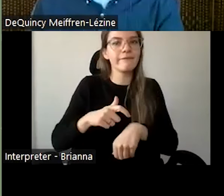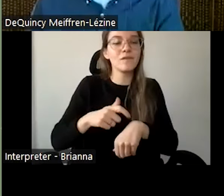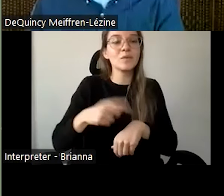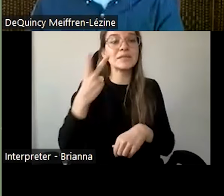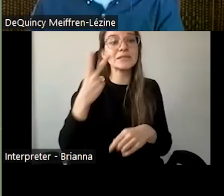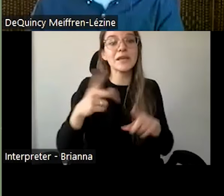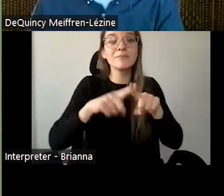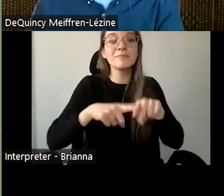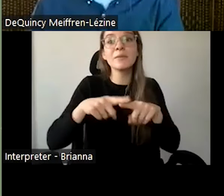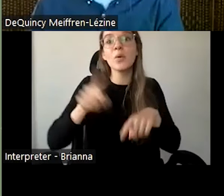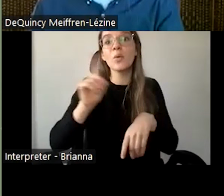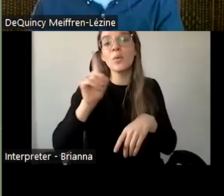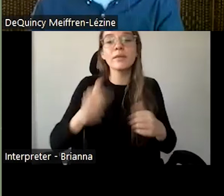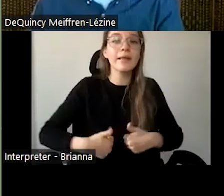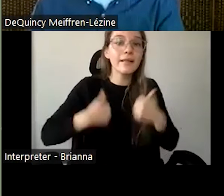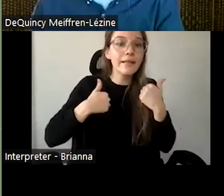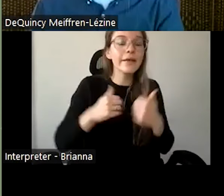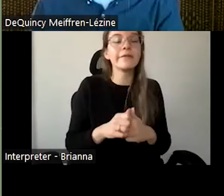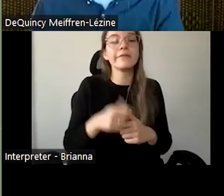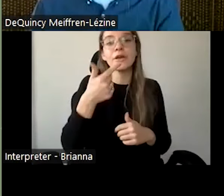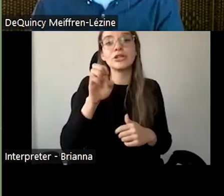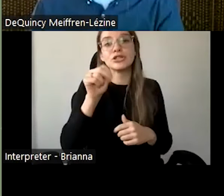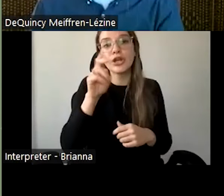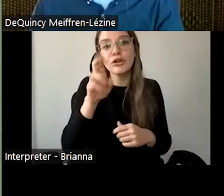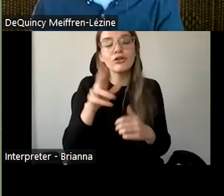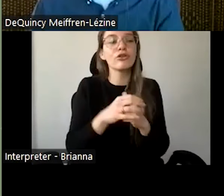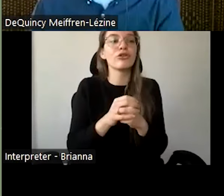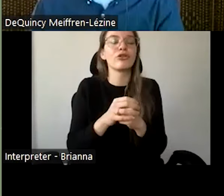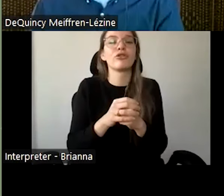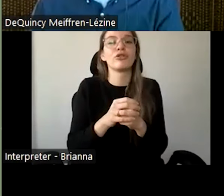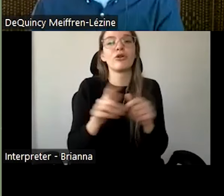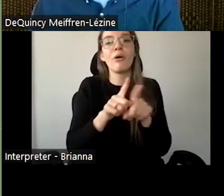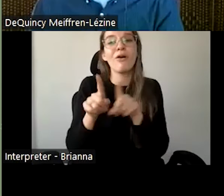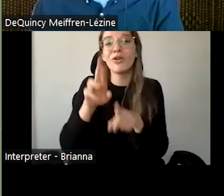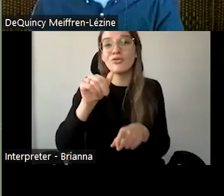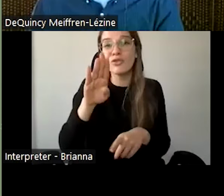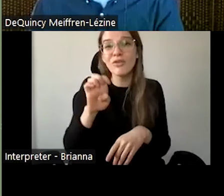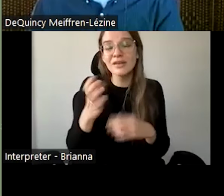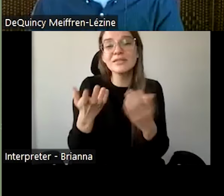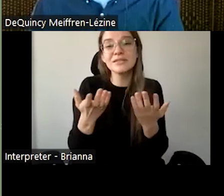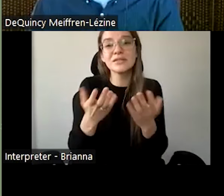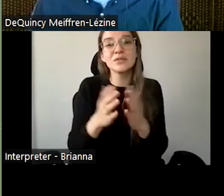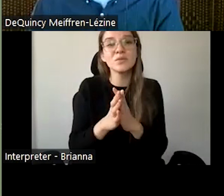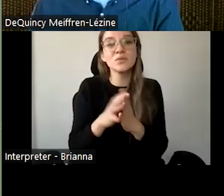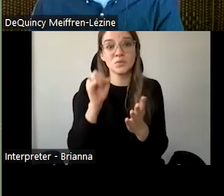somebody lives, what their gender is, as well as what their race is. So lots of